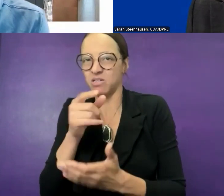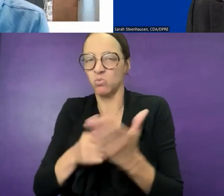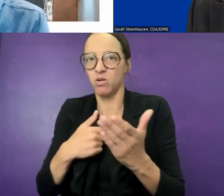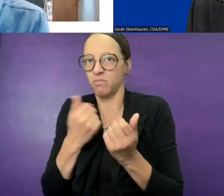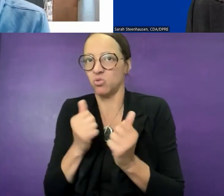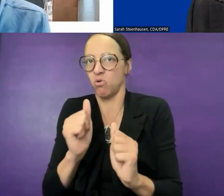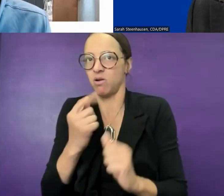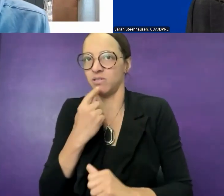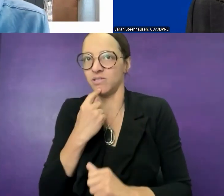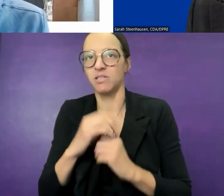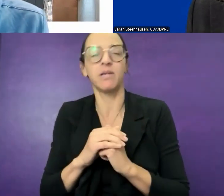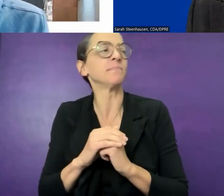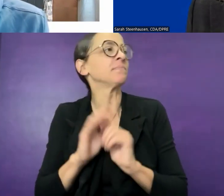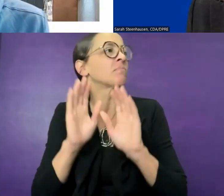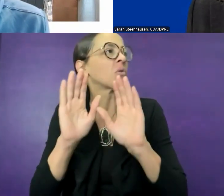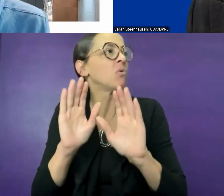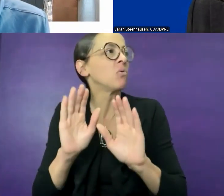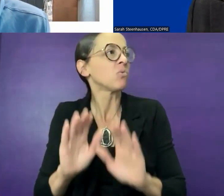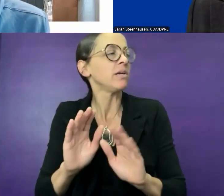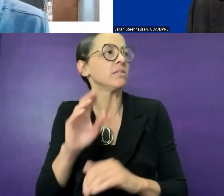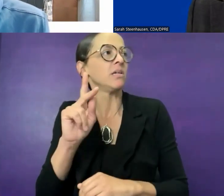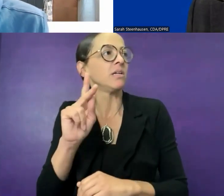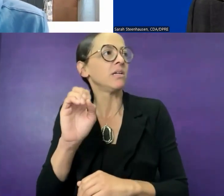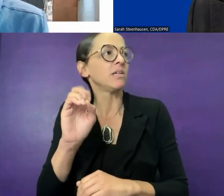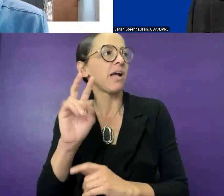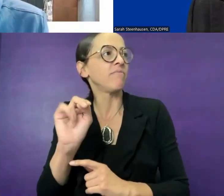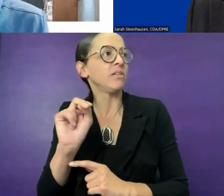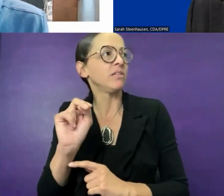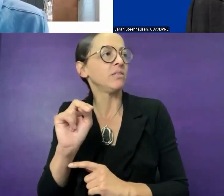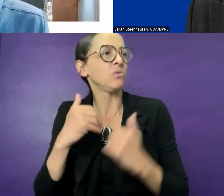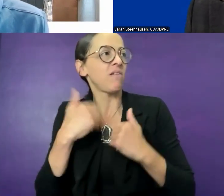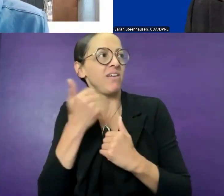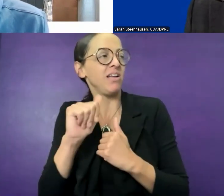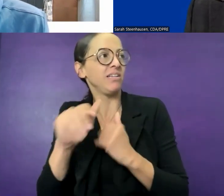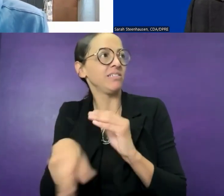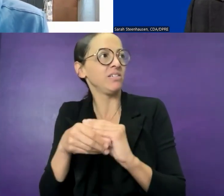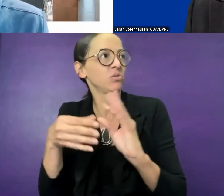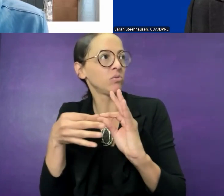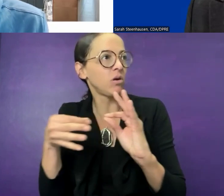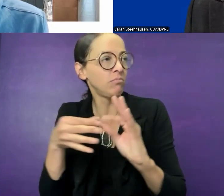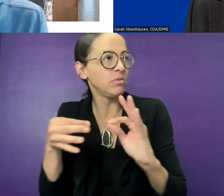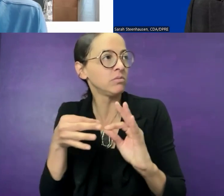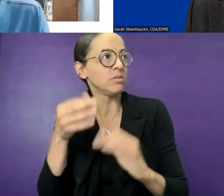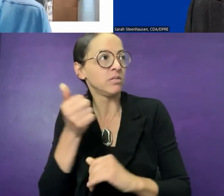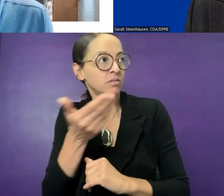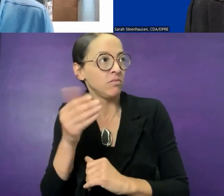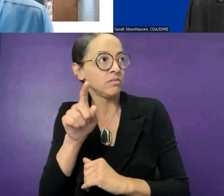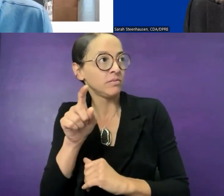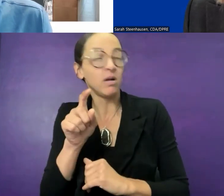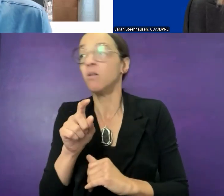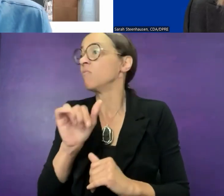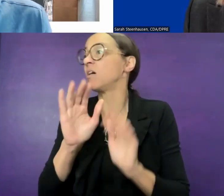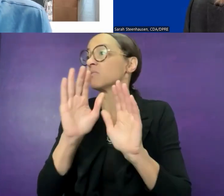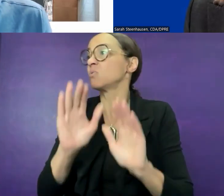anything else to that? No, that's great. Very helpful. Thanks. Wonderful. Good, thank you. So we have a few other